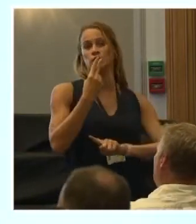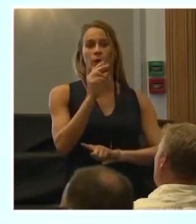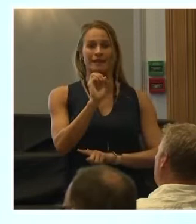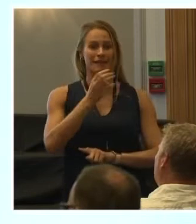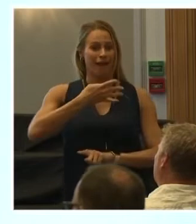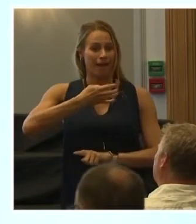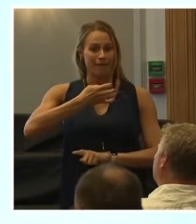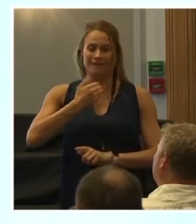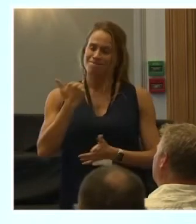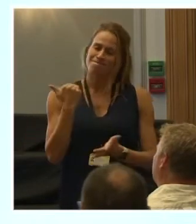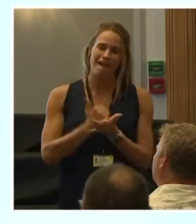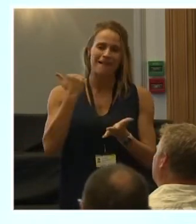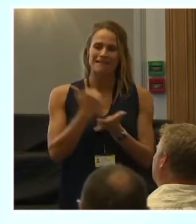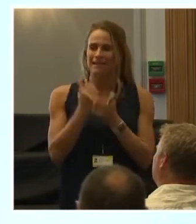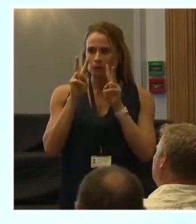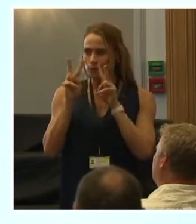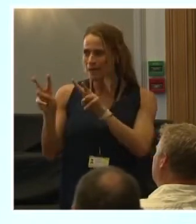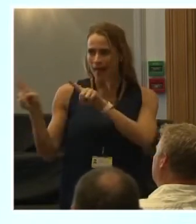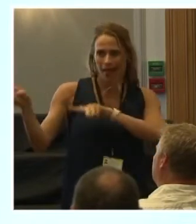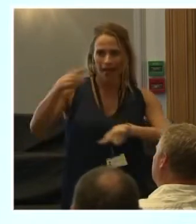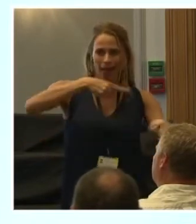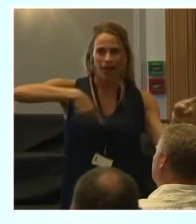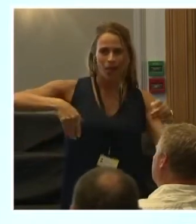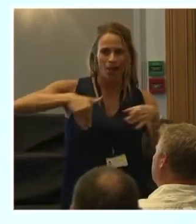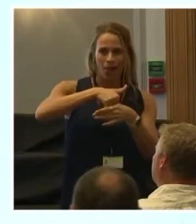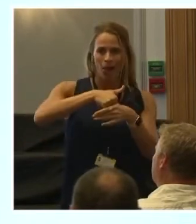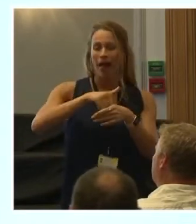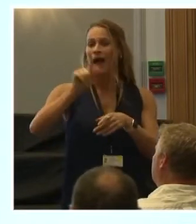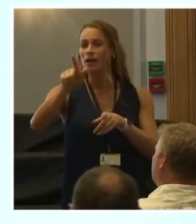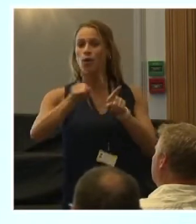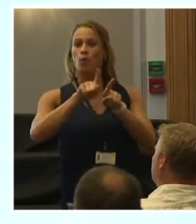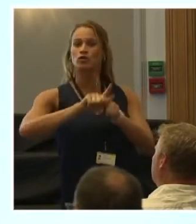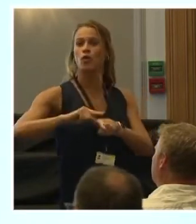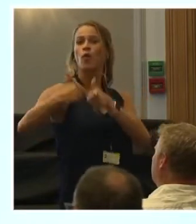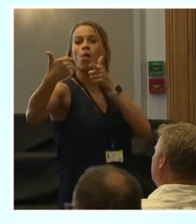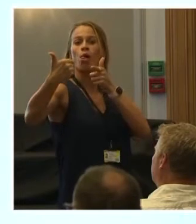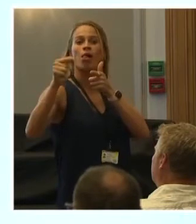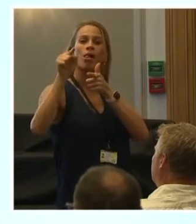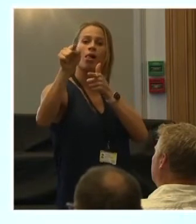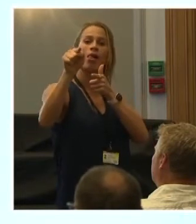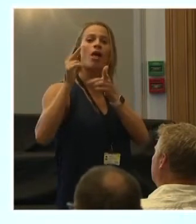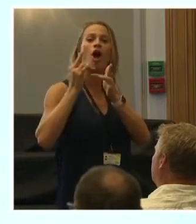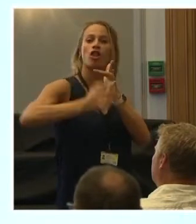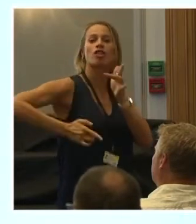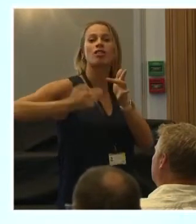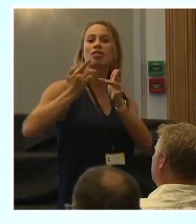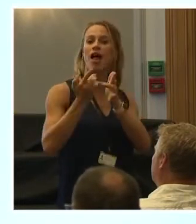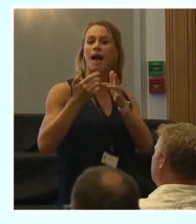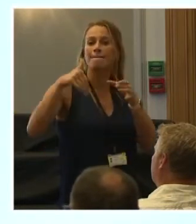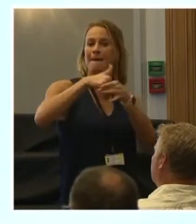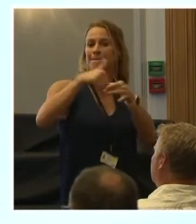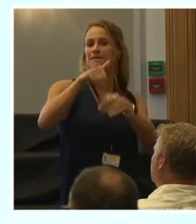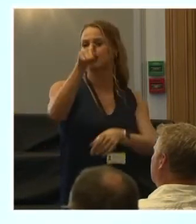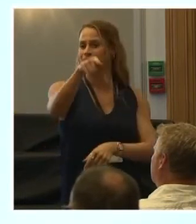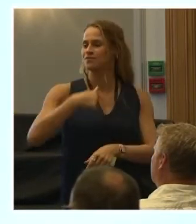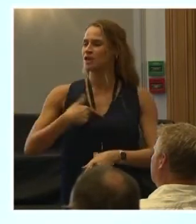It's fabulous to see you all here, and for all of you to be joining us from home as well, our first hybrid conference as well. So my name is Matthew Carr. I'm going to be one of